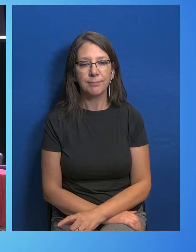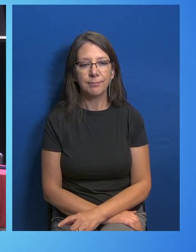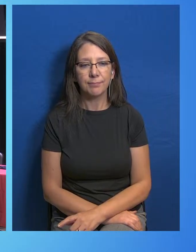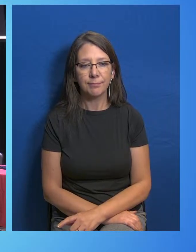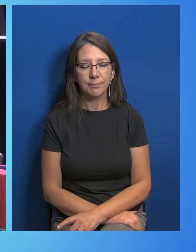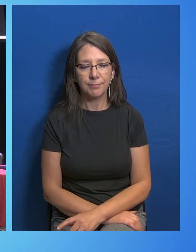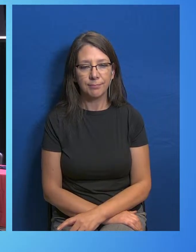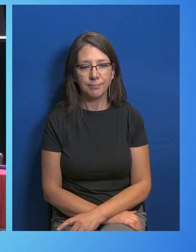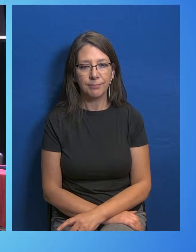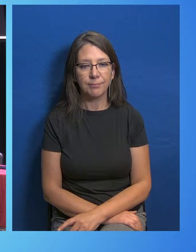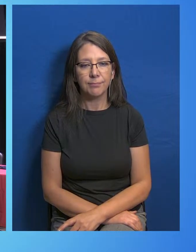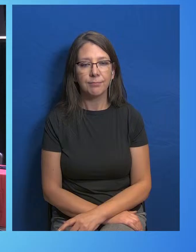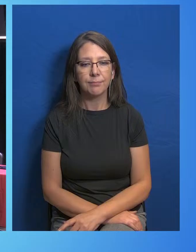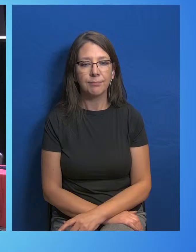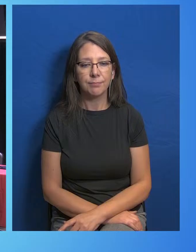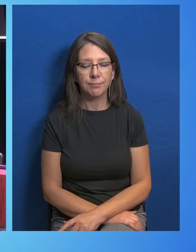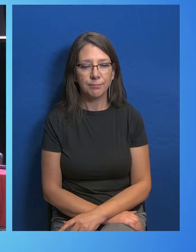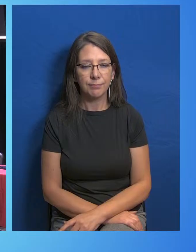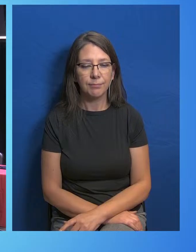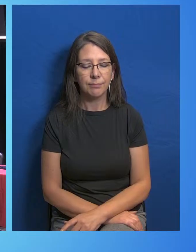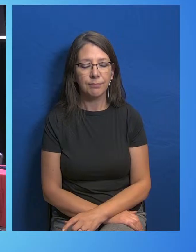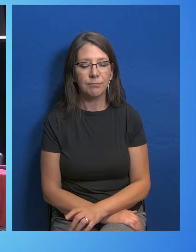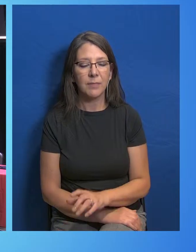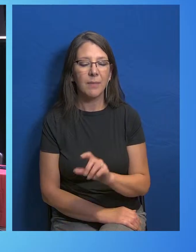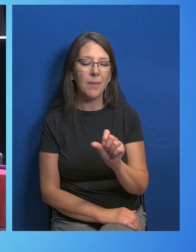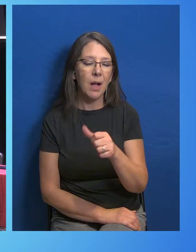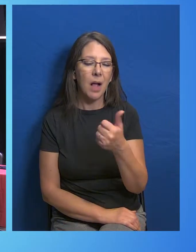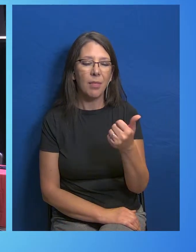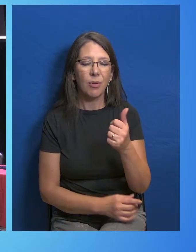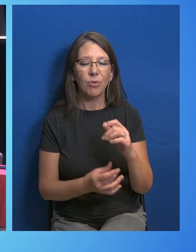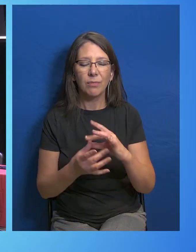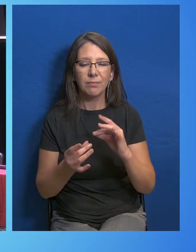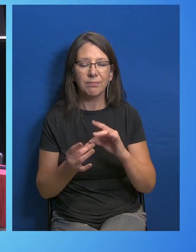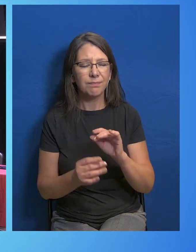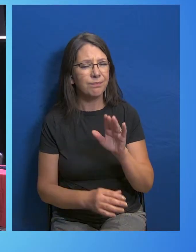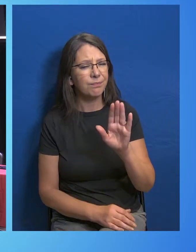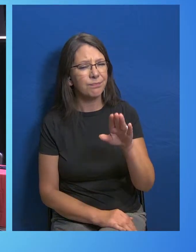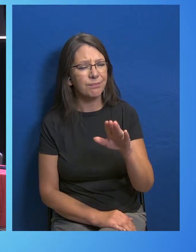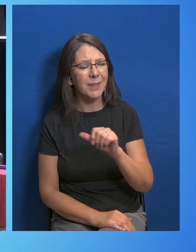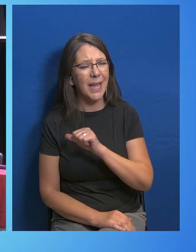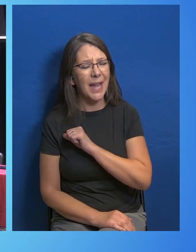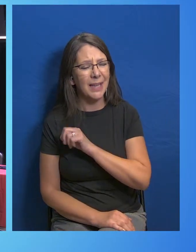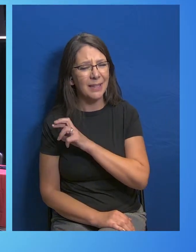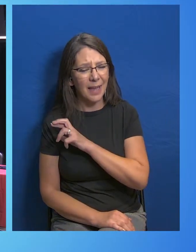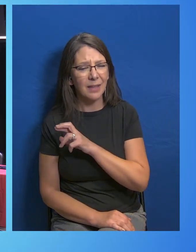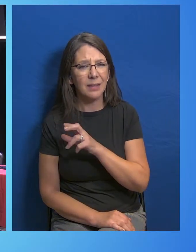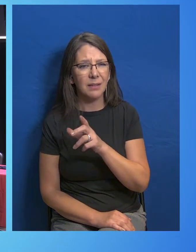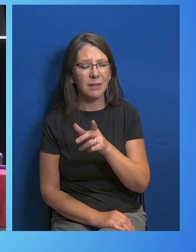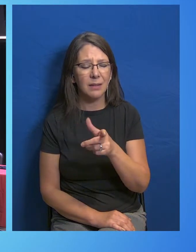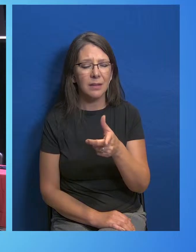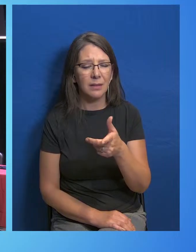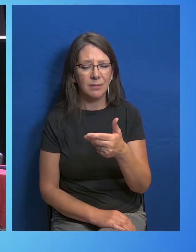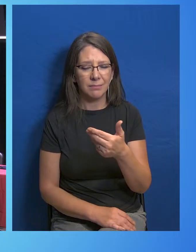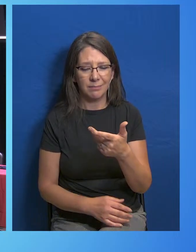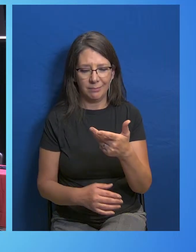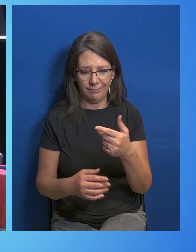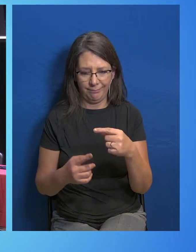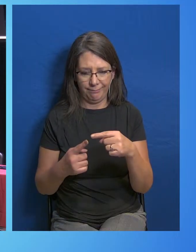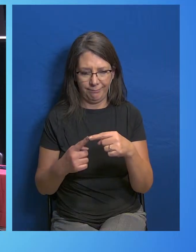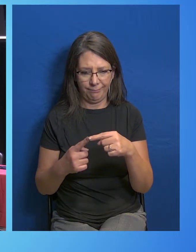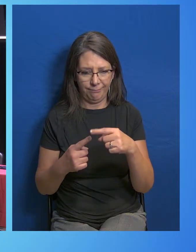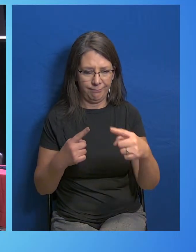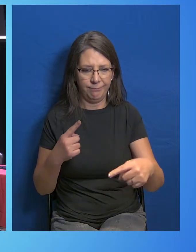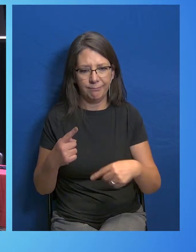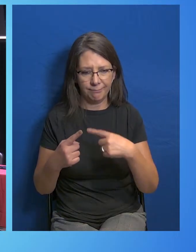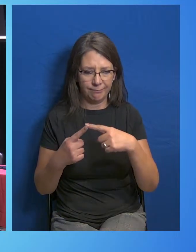Follow-up. Annette, could we have, since there is some time before November, could we allow time